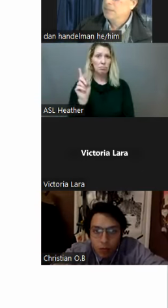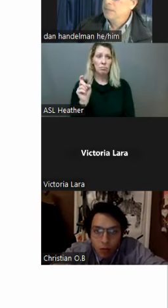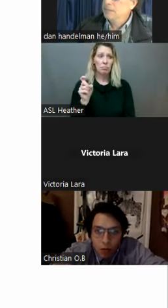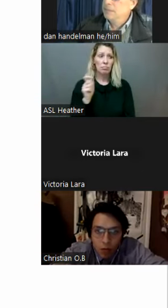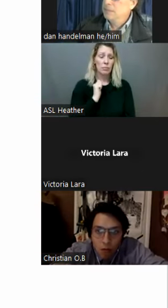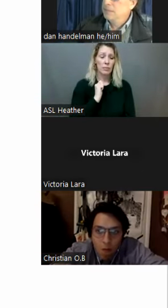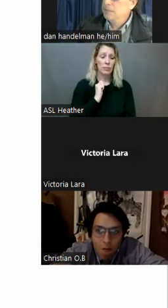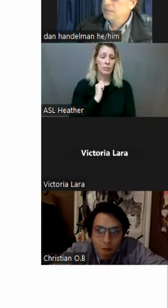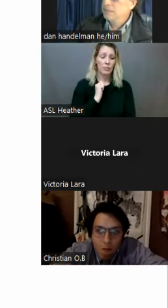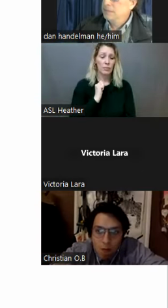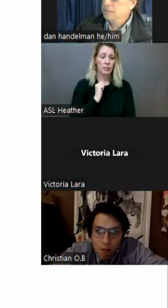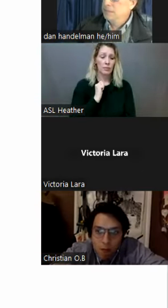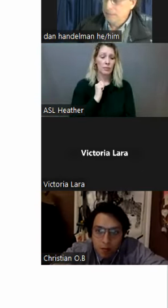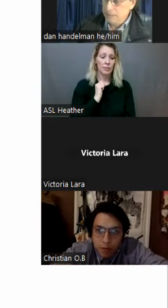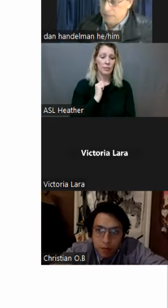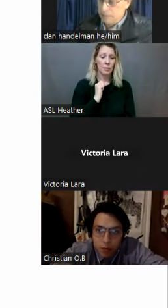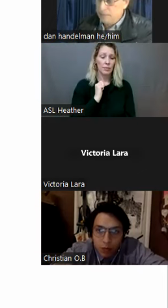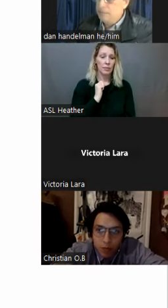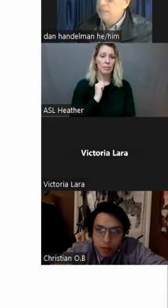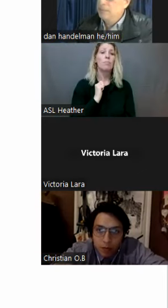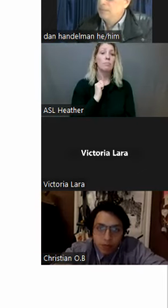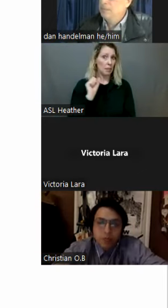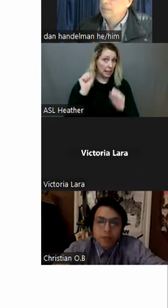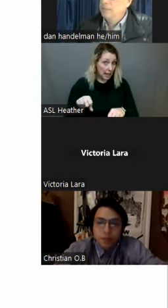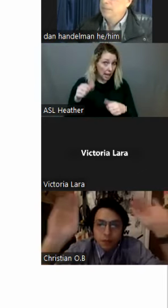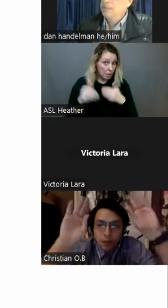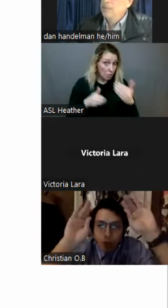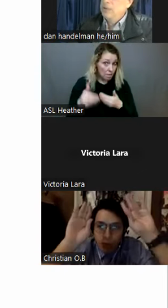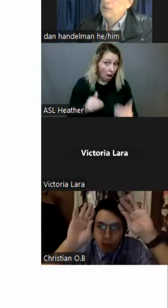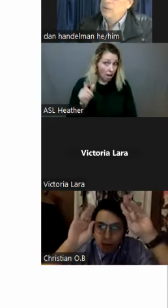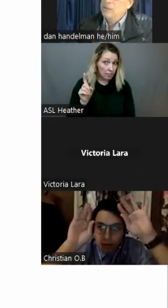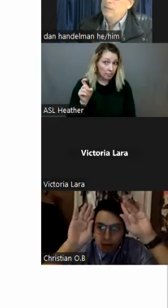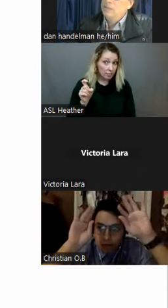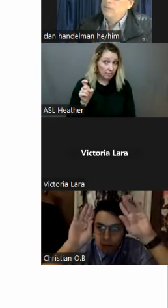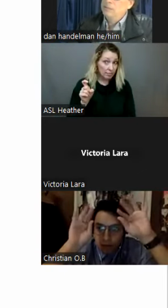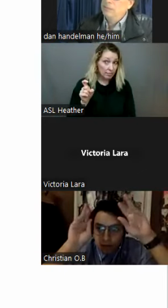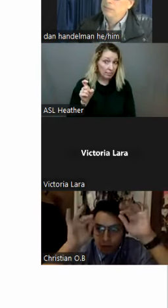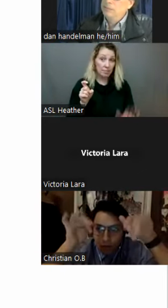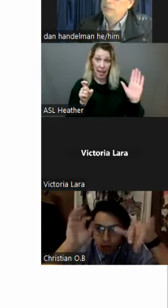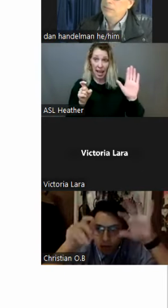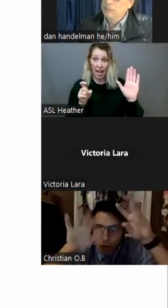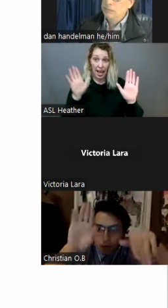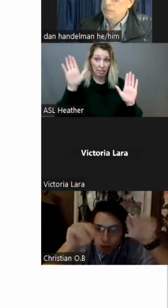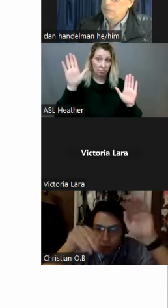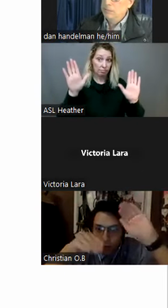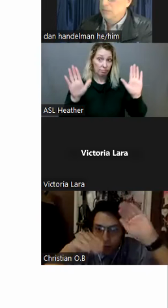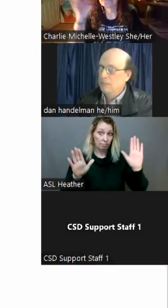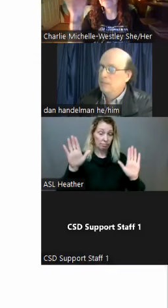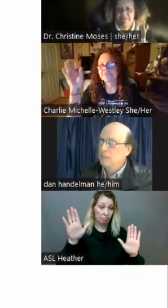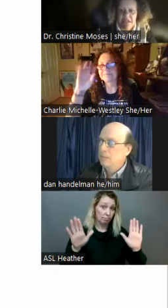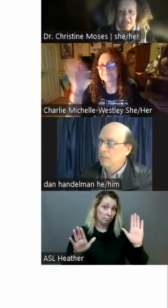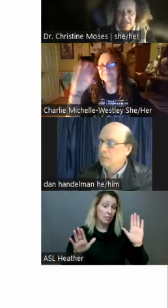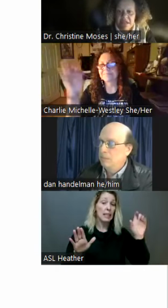Can we move on? I'd love to see hands